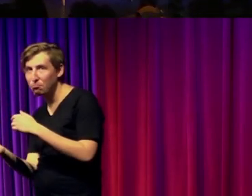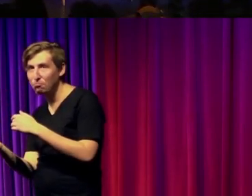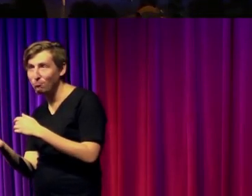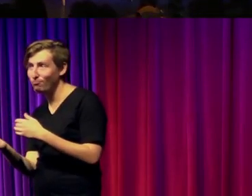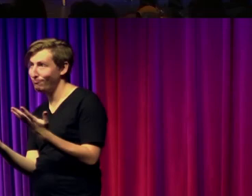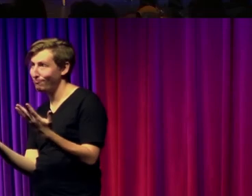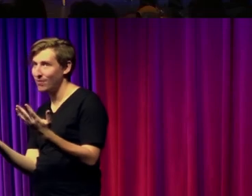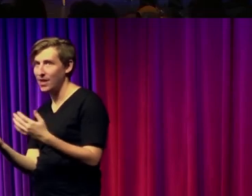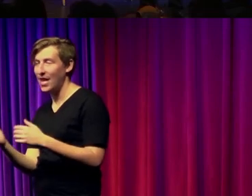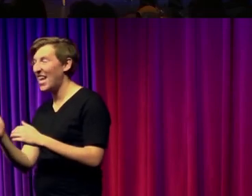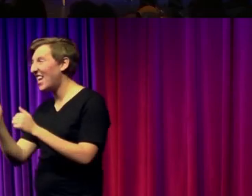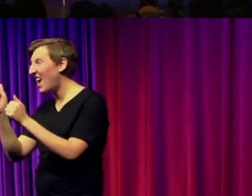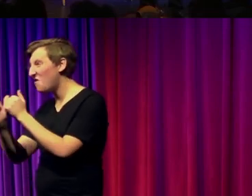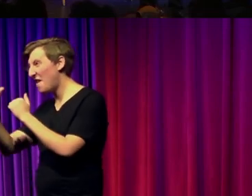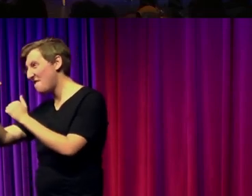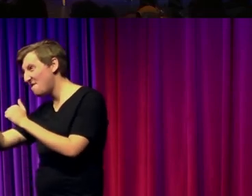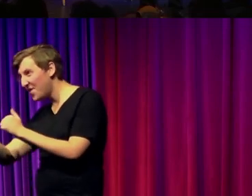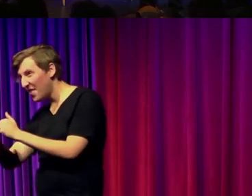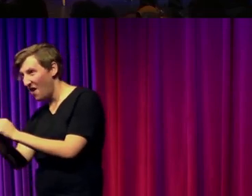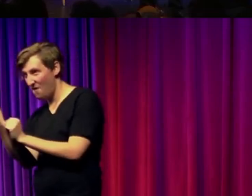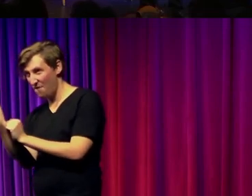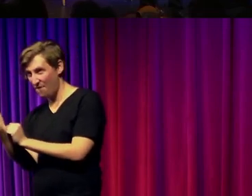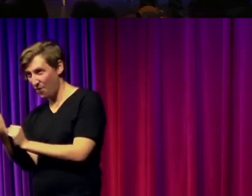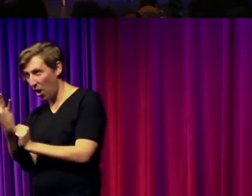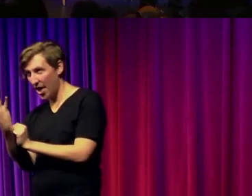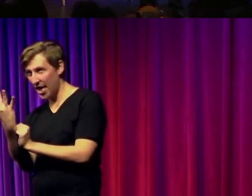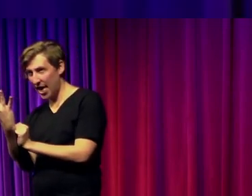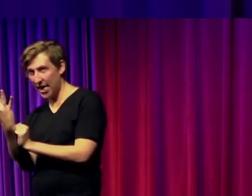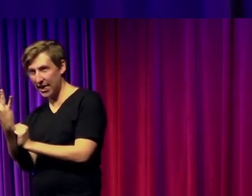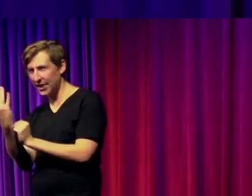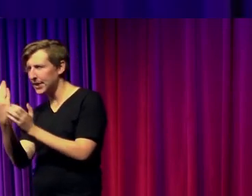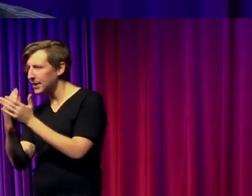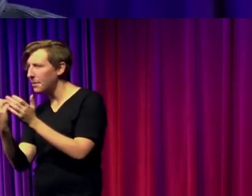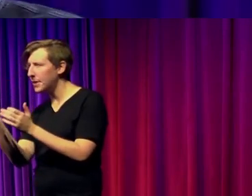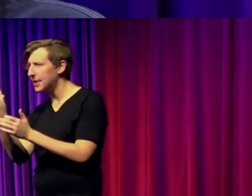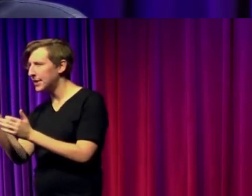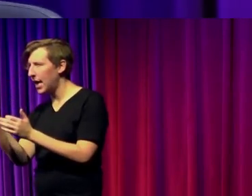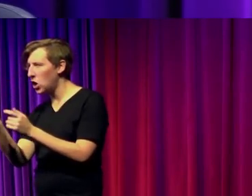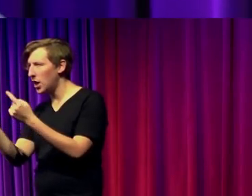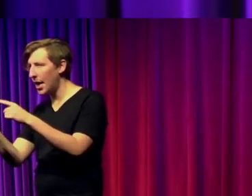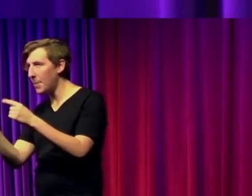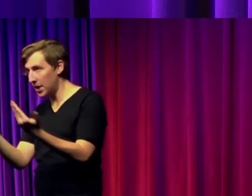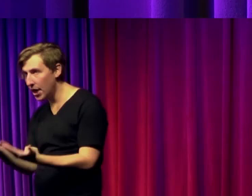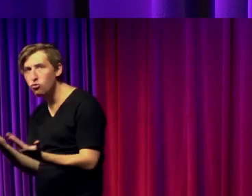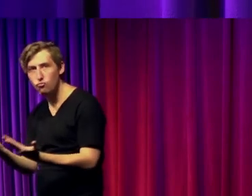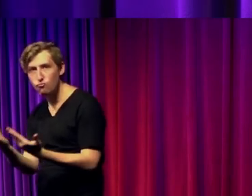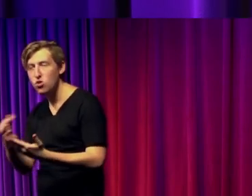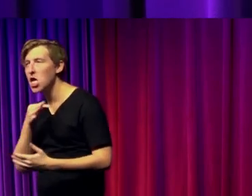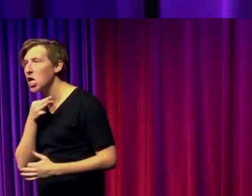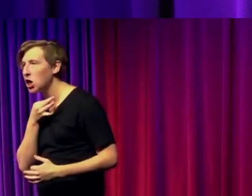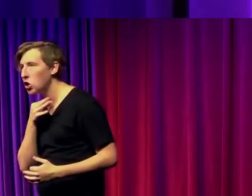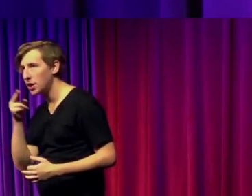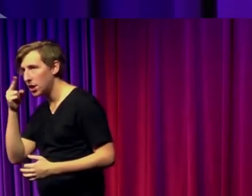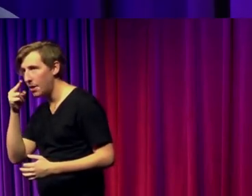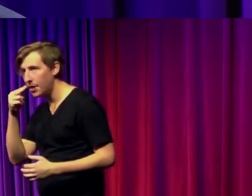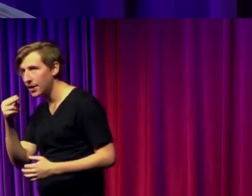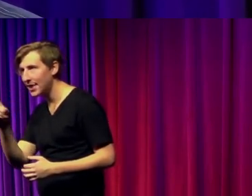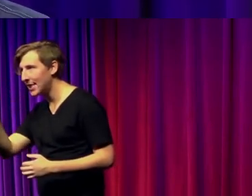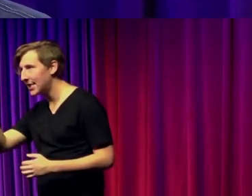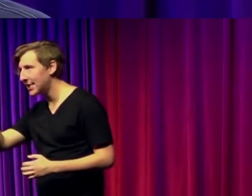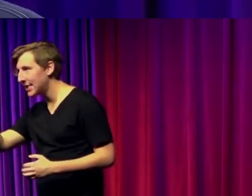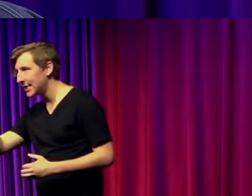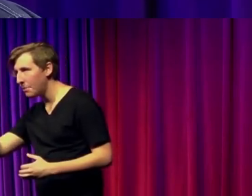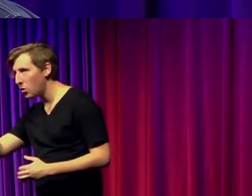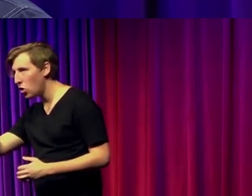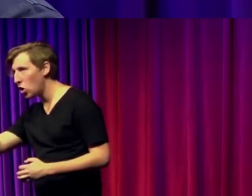here at the beautiful Curious Comedy Theater. So mark your calendars. We also have a surprise show right after Christmas on Boxing Day, December 26th. We're